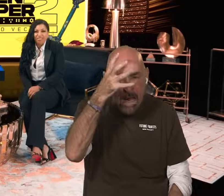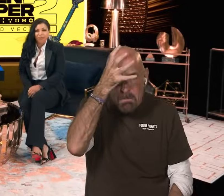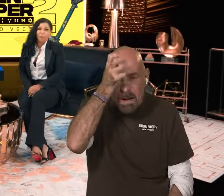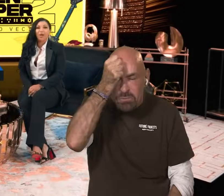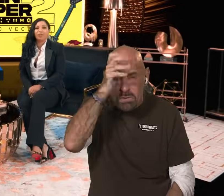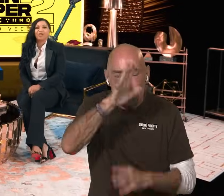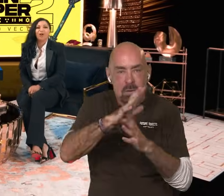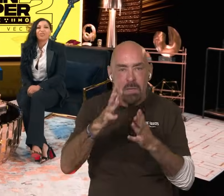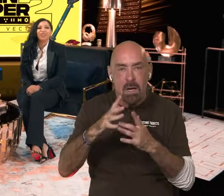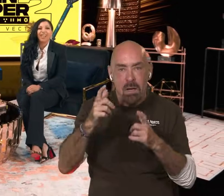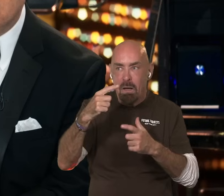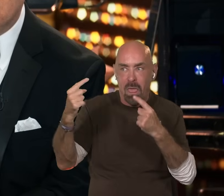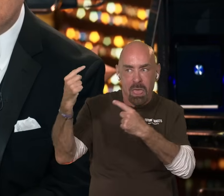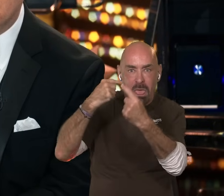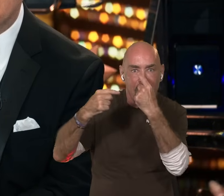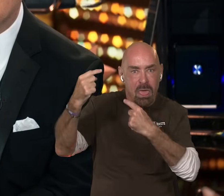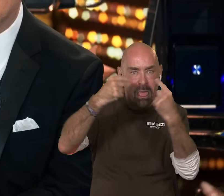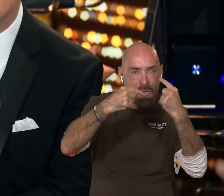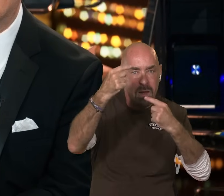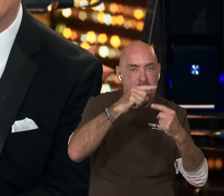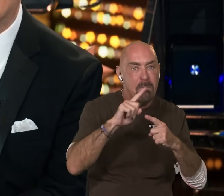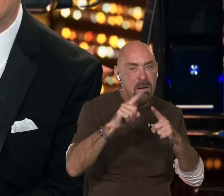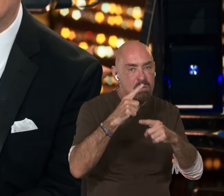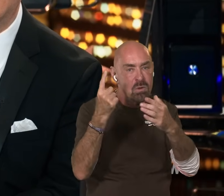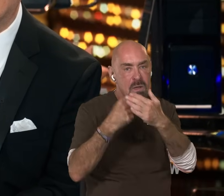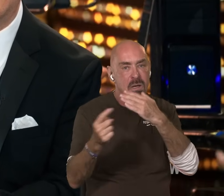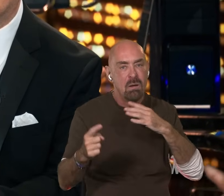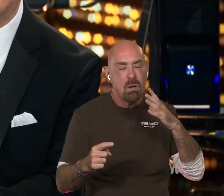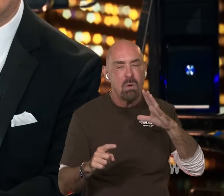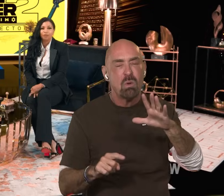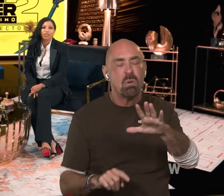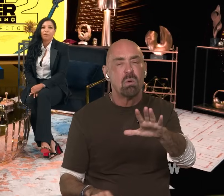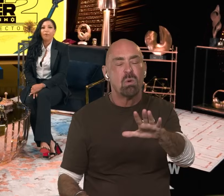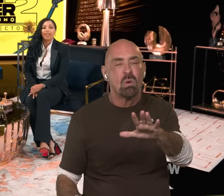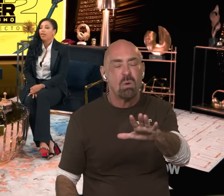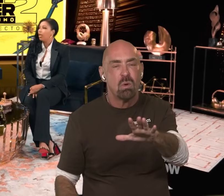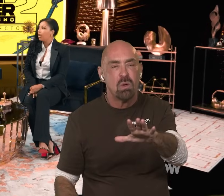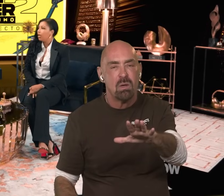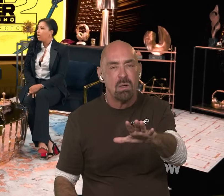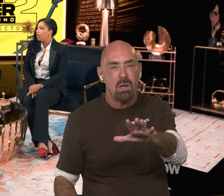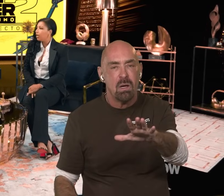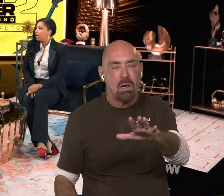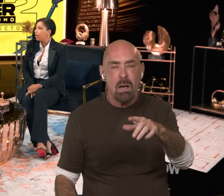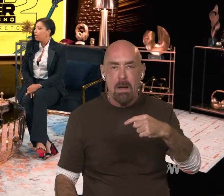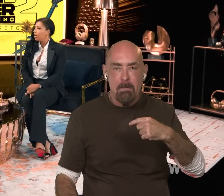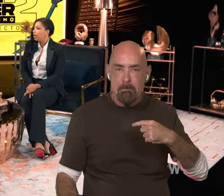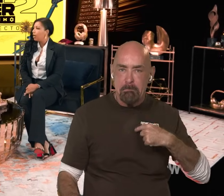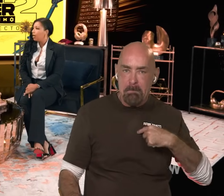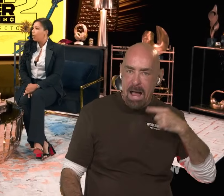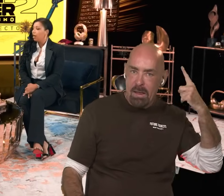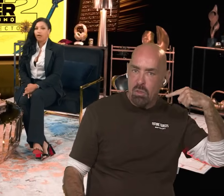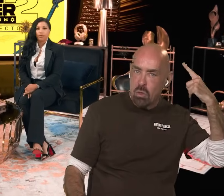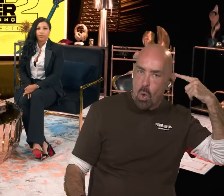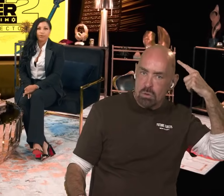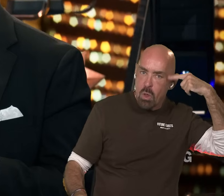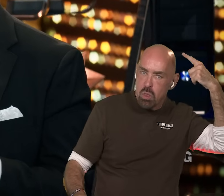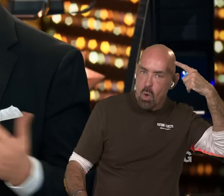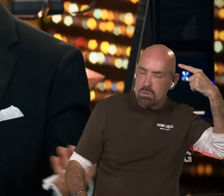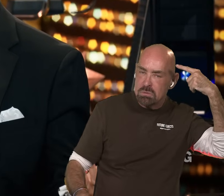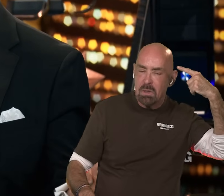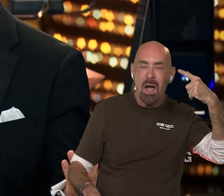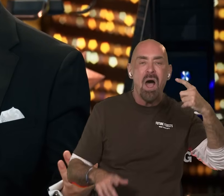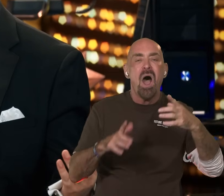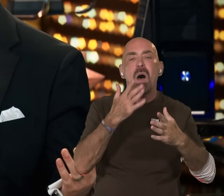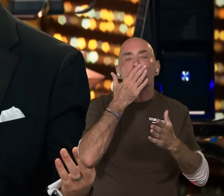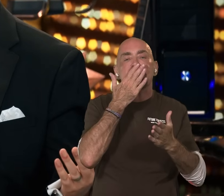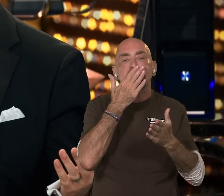memory and there's a bounty on your head. This time, you're not alone. Okay, wait, hold on. Where are my vengeful thoughts? Oh. Sorry,